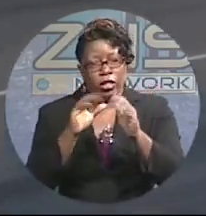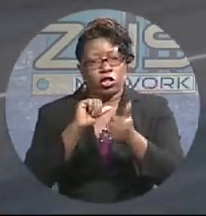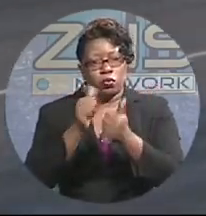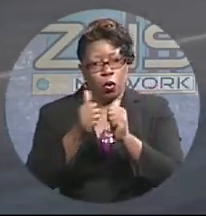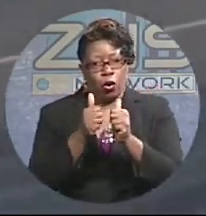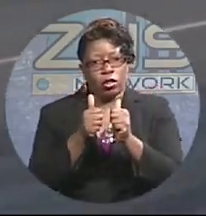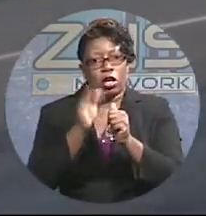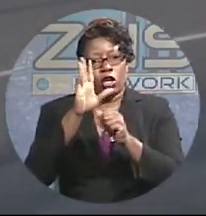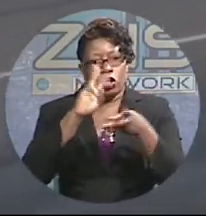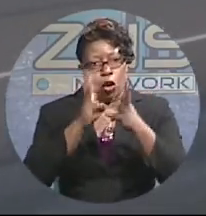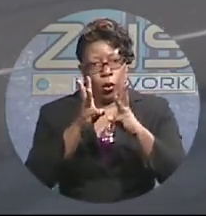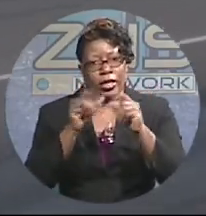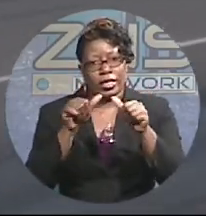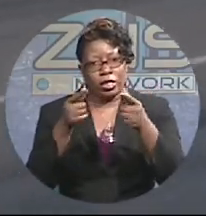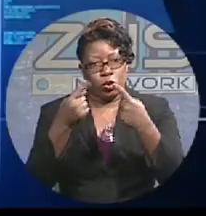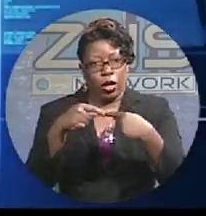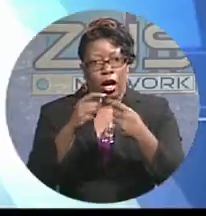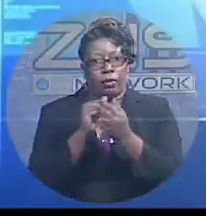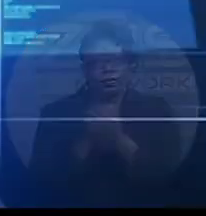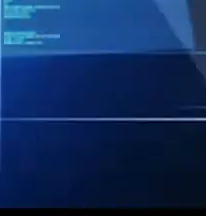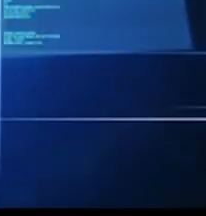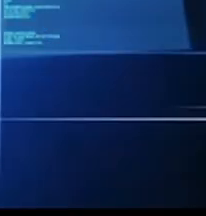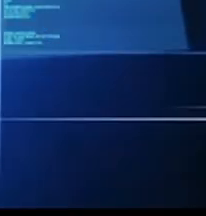stay tuned, your weather forecast still to come.